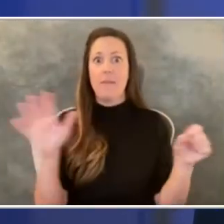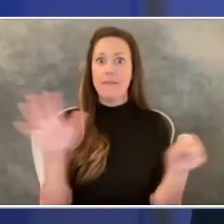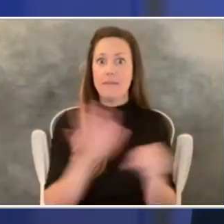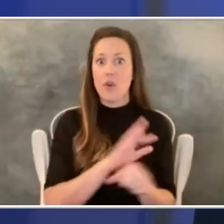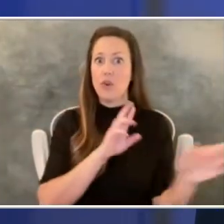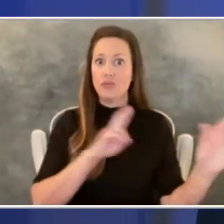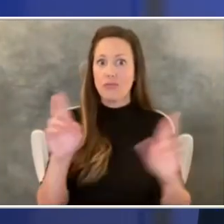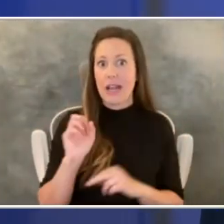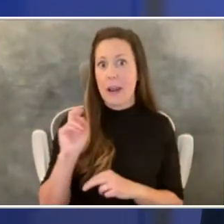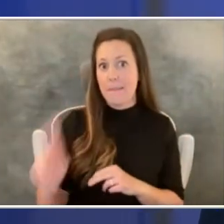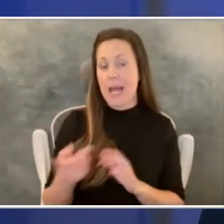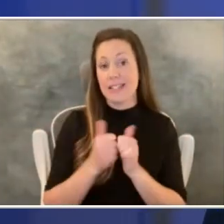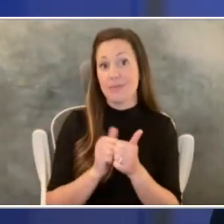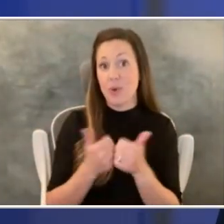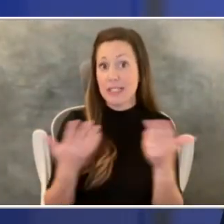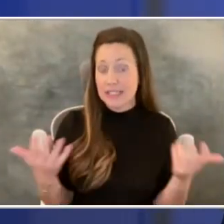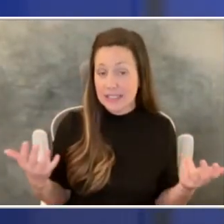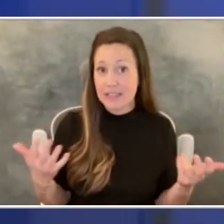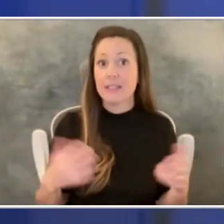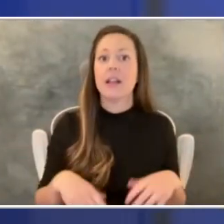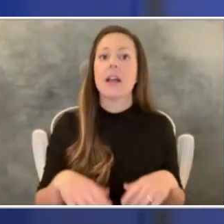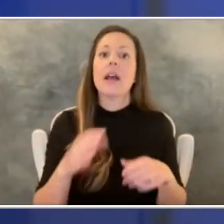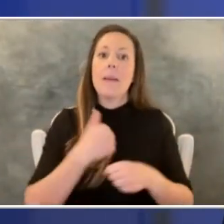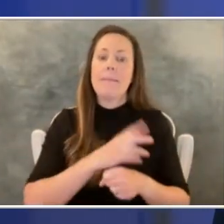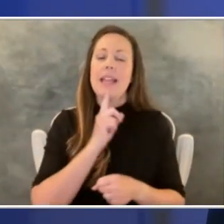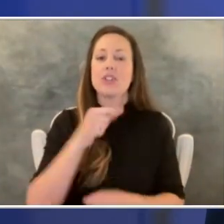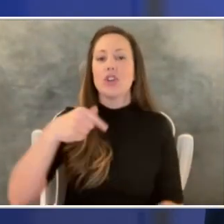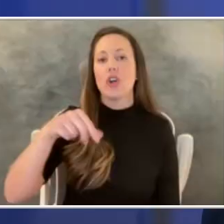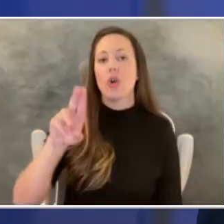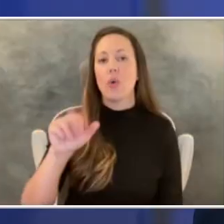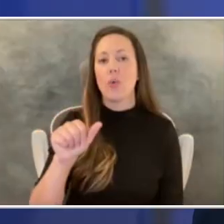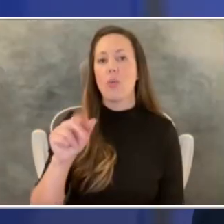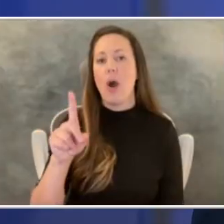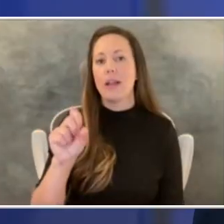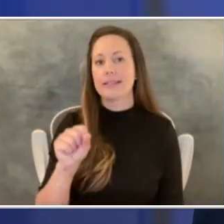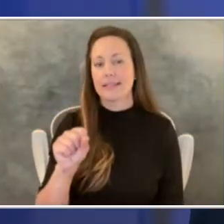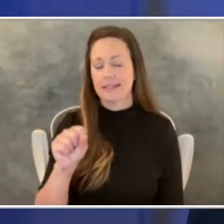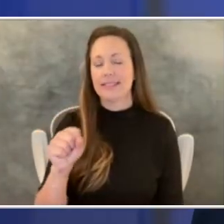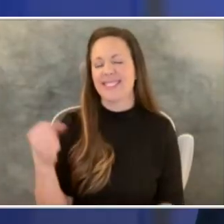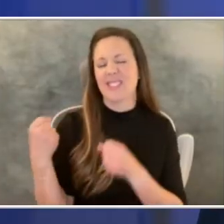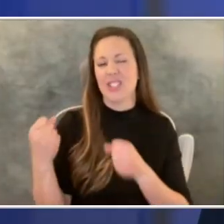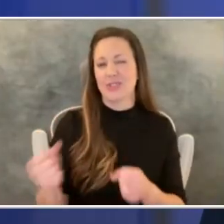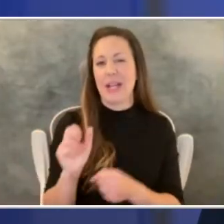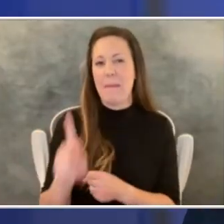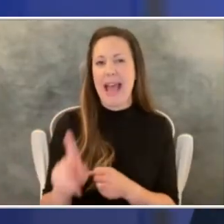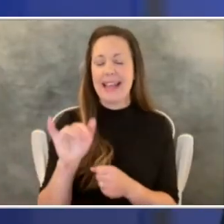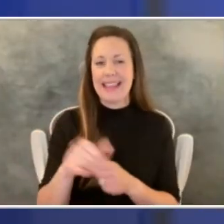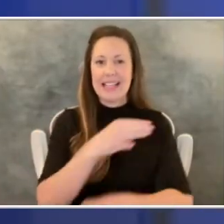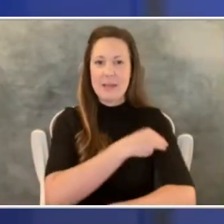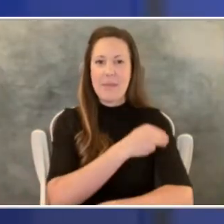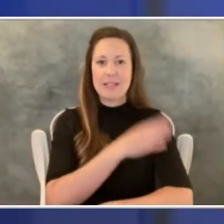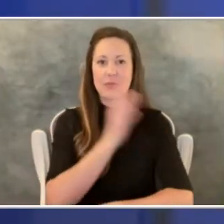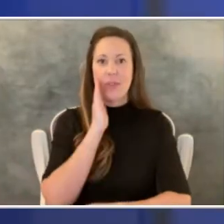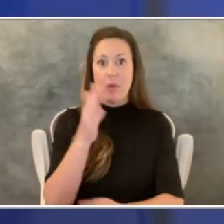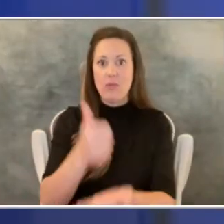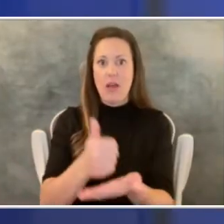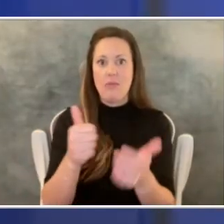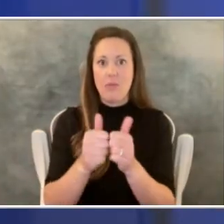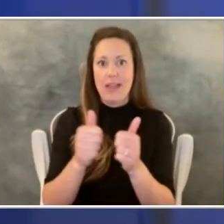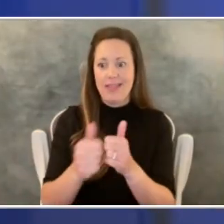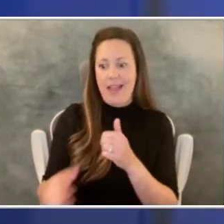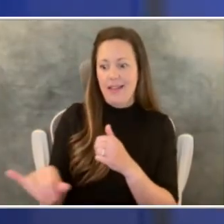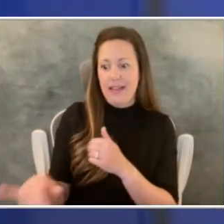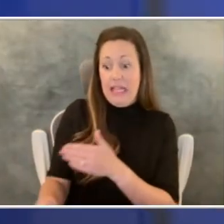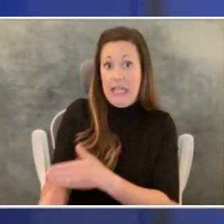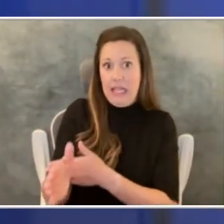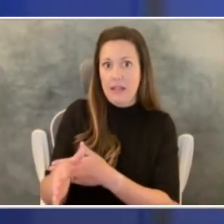like Gabe, is making sure that they're getting their quadriceps strength back. So the muscle that extends the lower leg out, like you're doing kickouts, is always